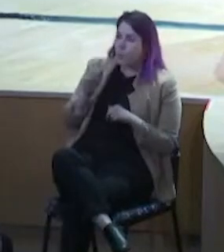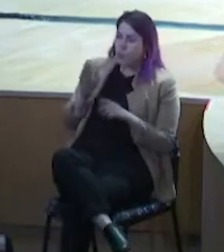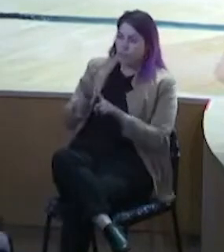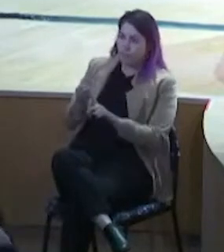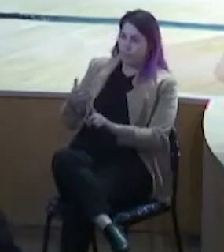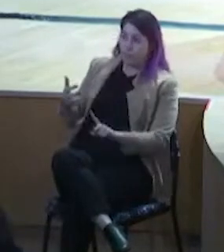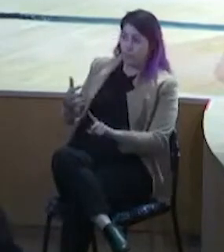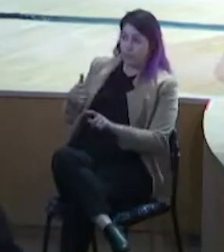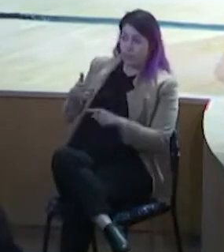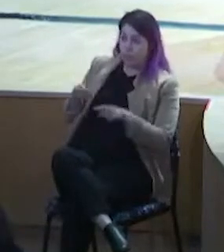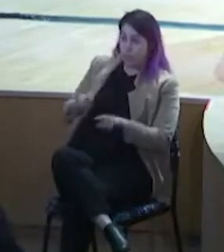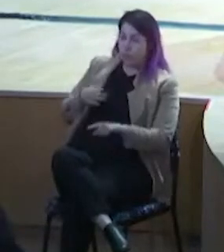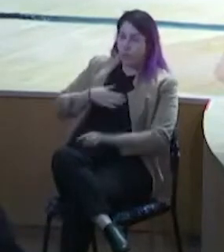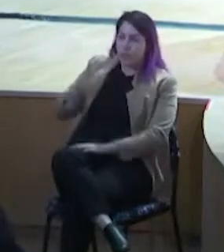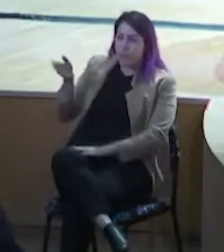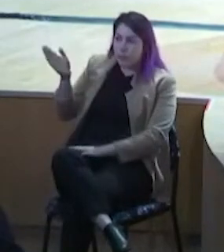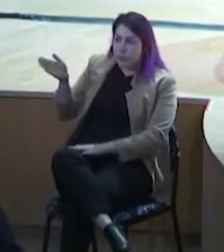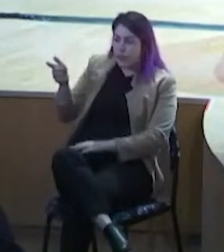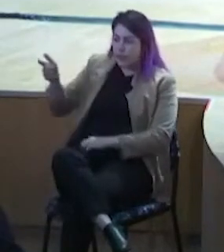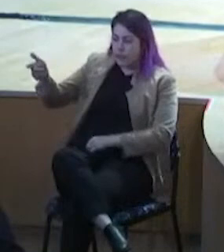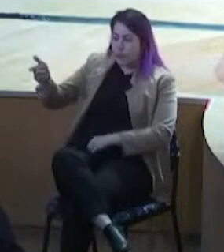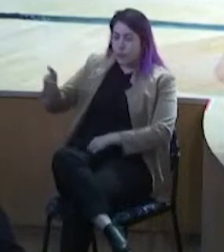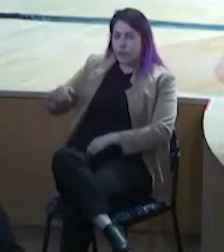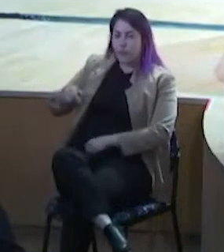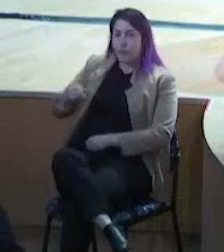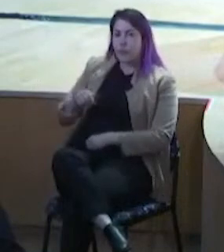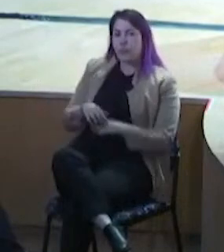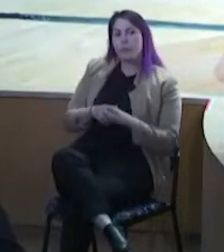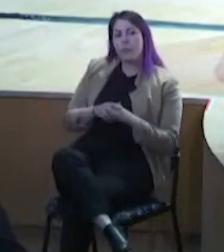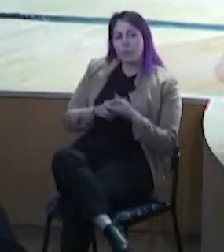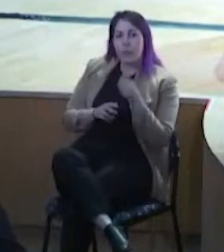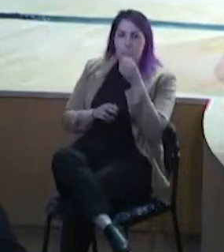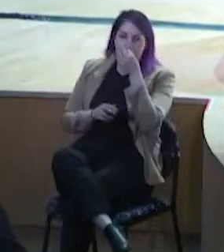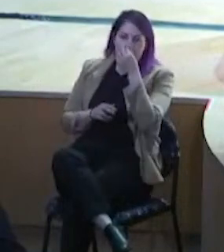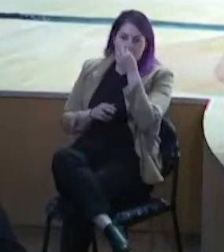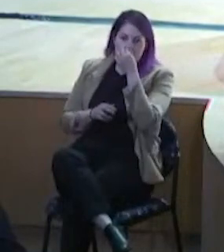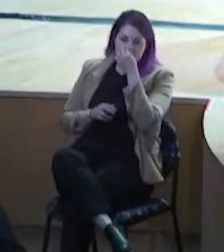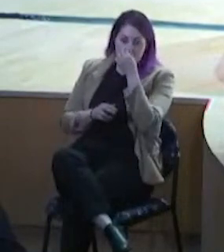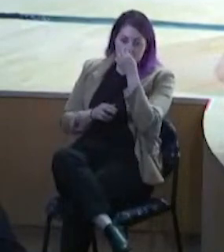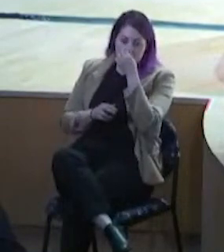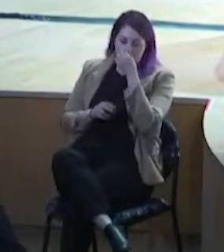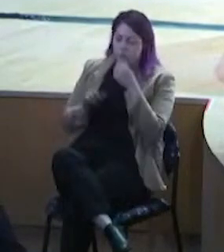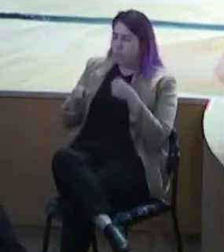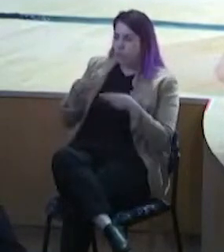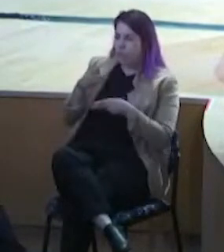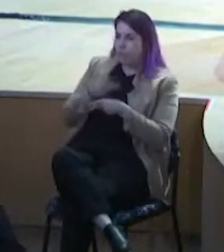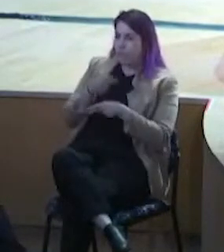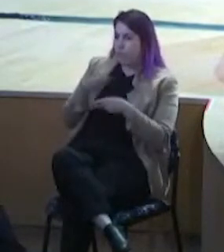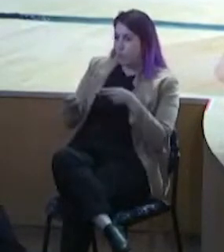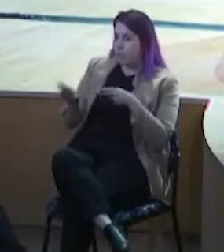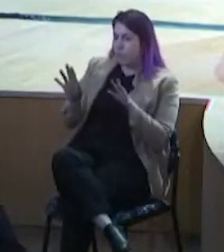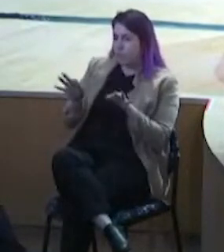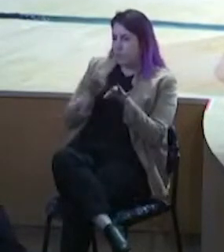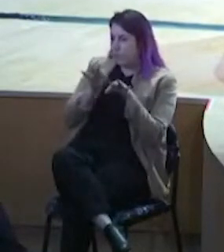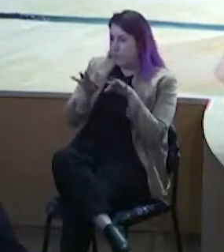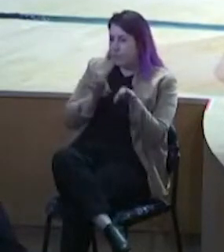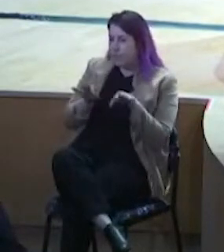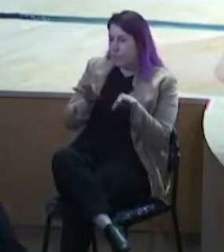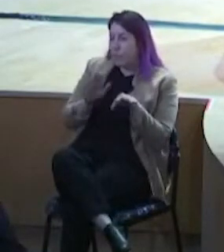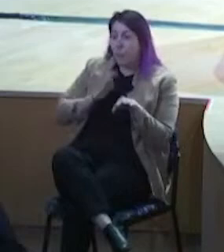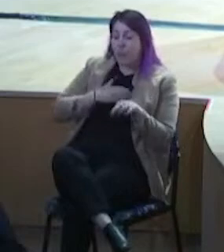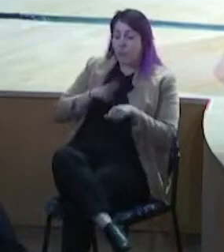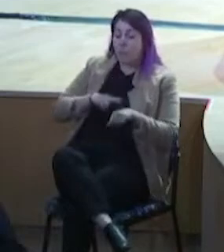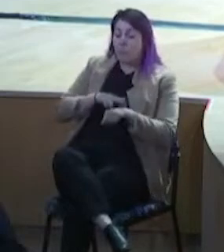lot in my presentation later this afternoon. But, you know, just to kind of keep it short, basically our